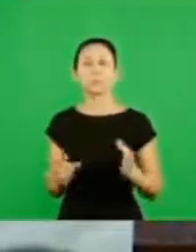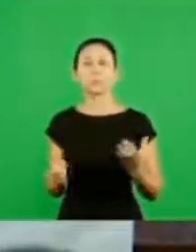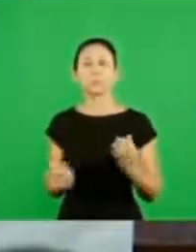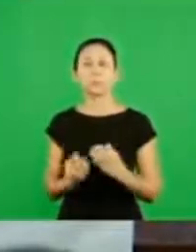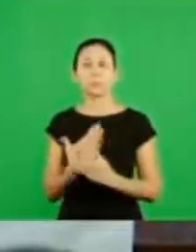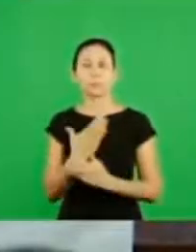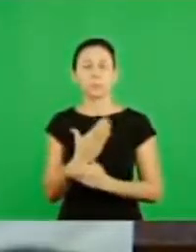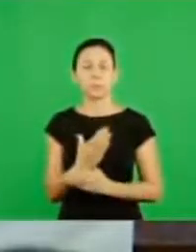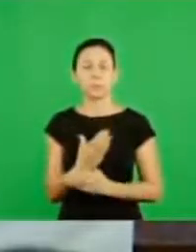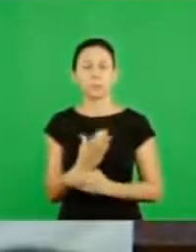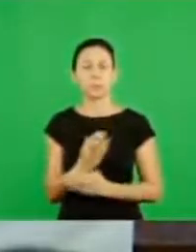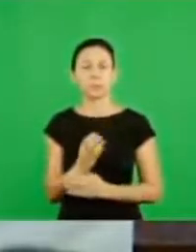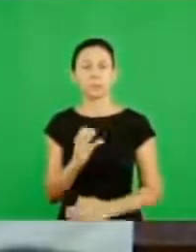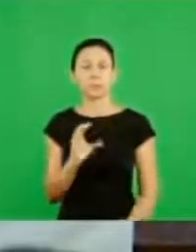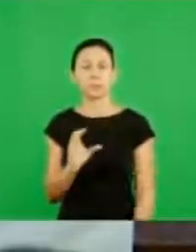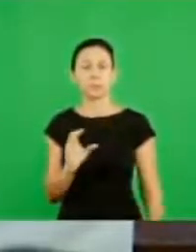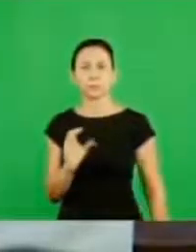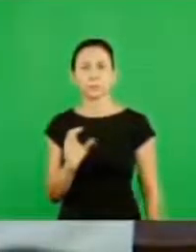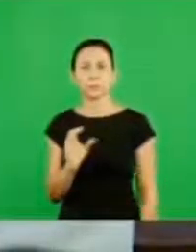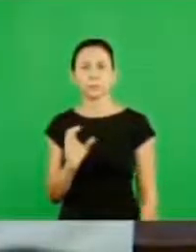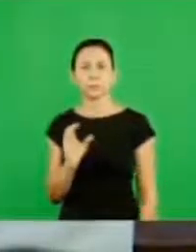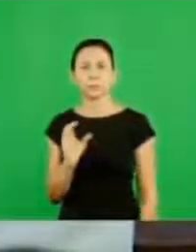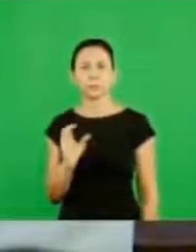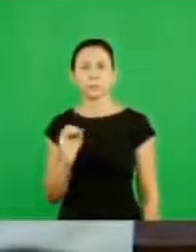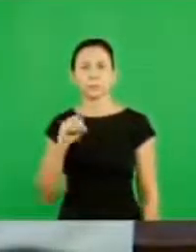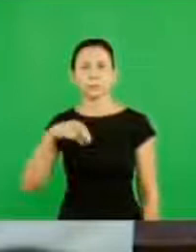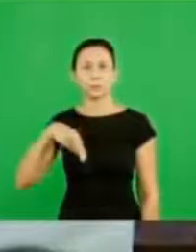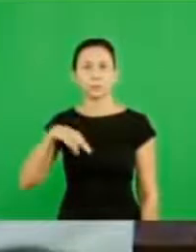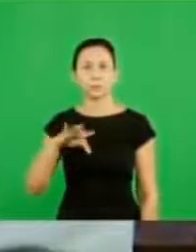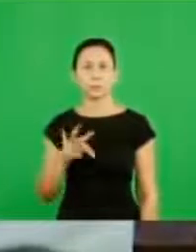positivism. The great author,